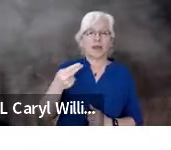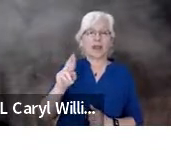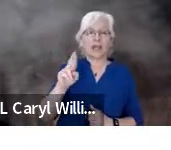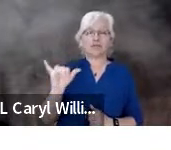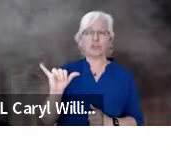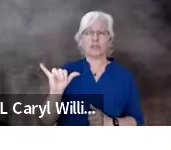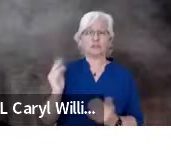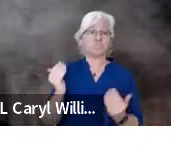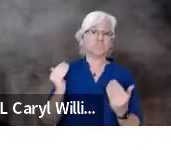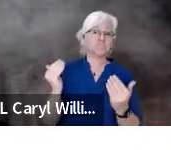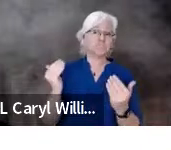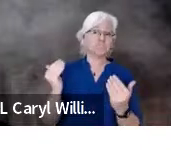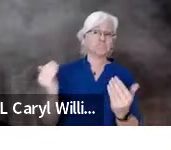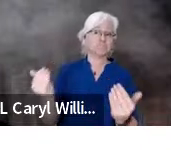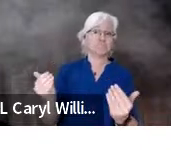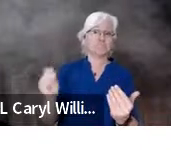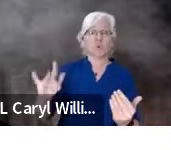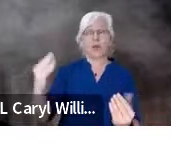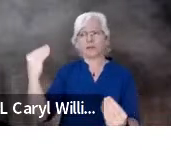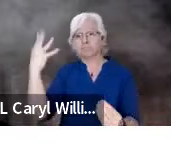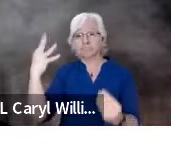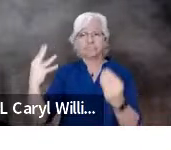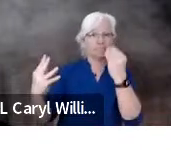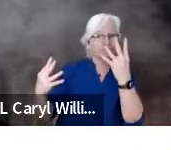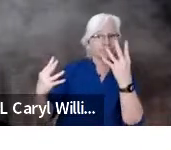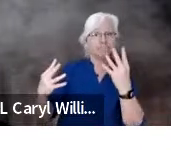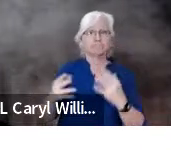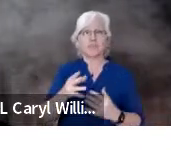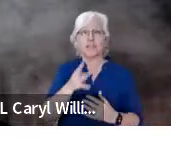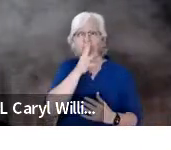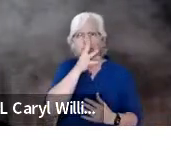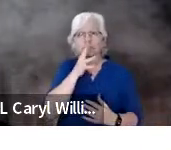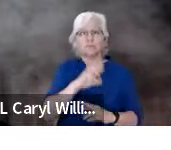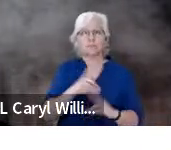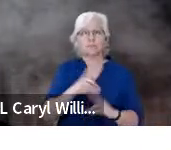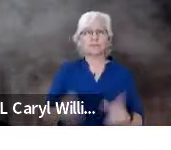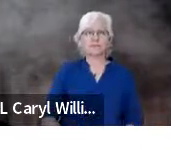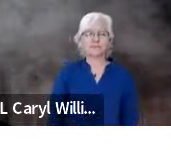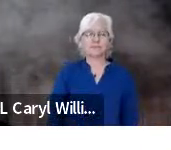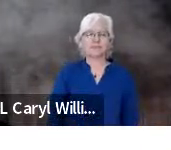your, turning on your mics and turning on your videos, please.